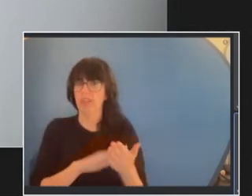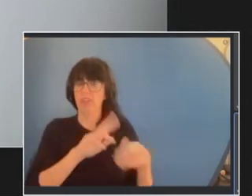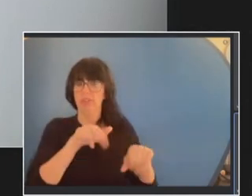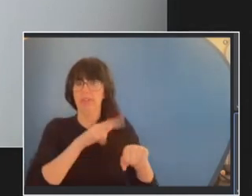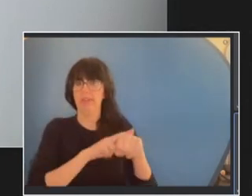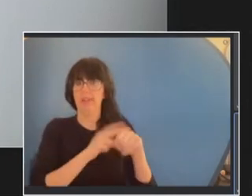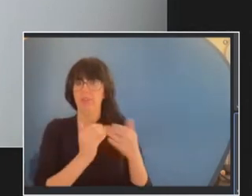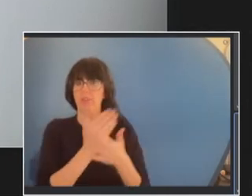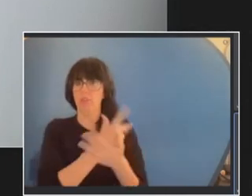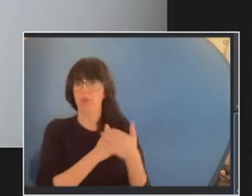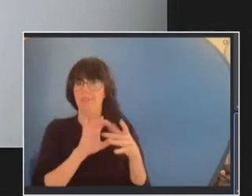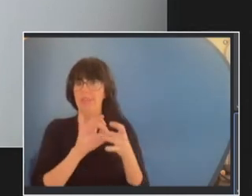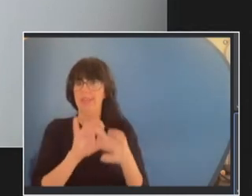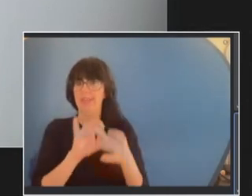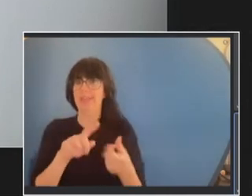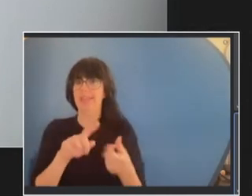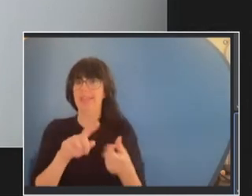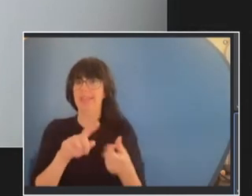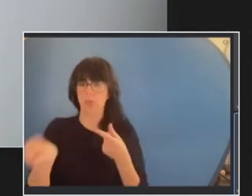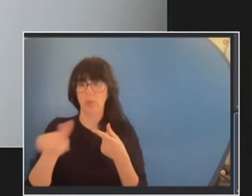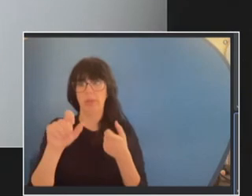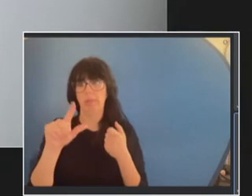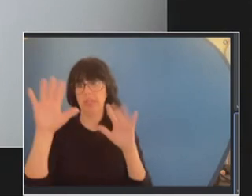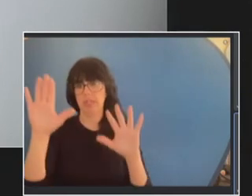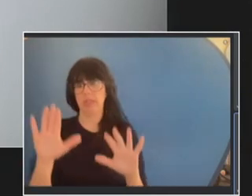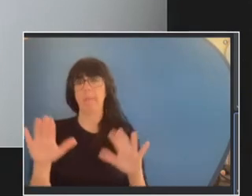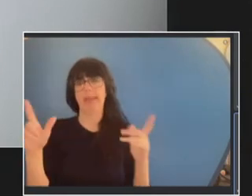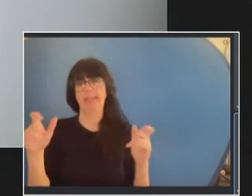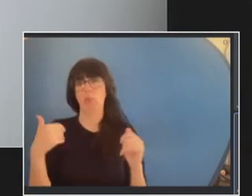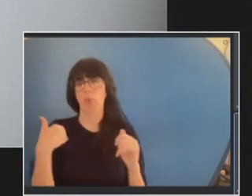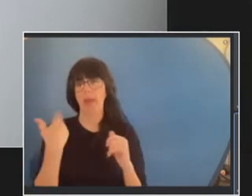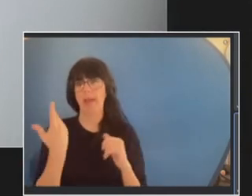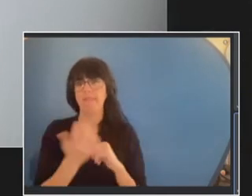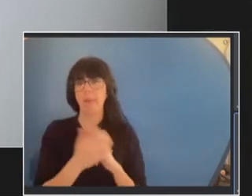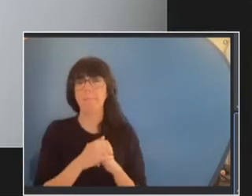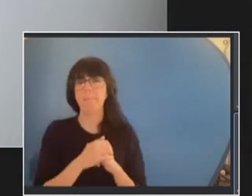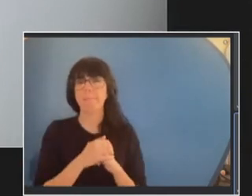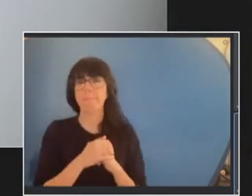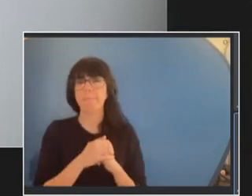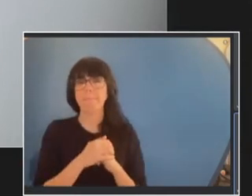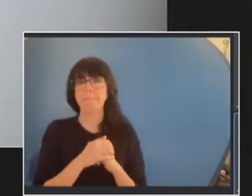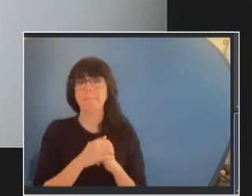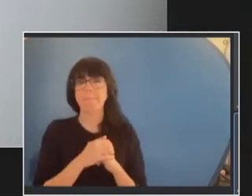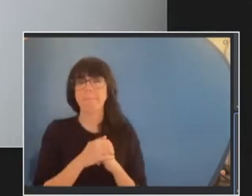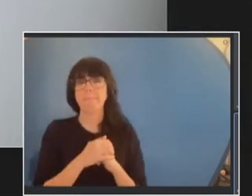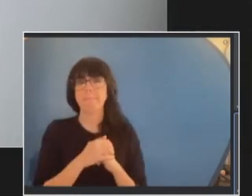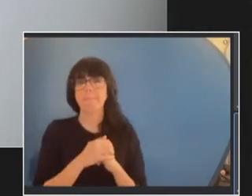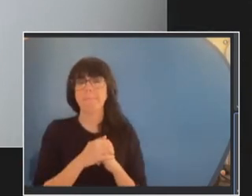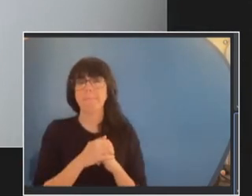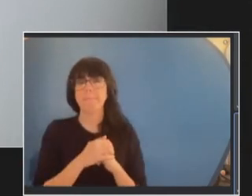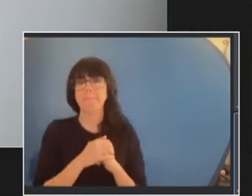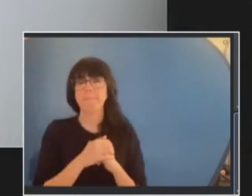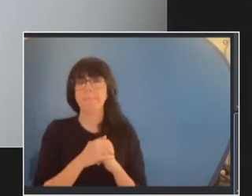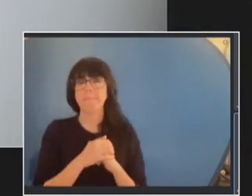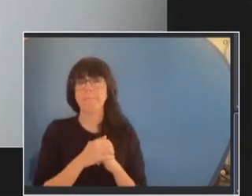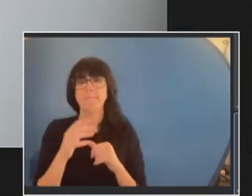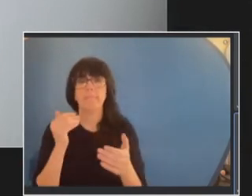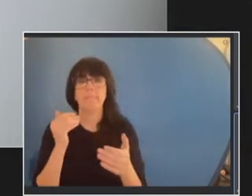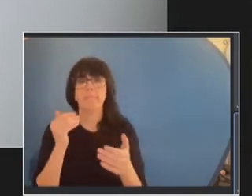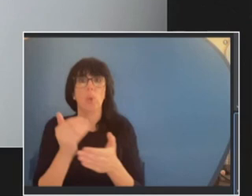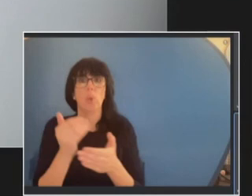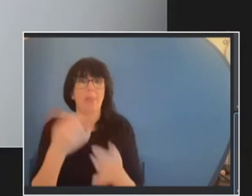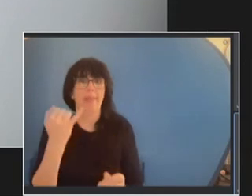him, which is, it's just amazing, the records we have. So we are getting close to the end of our program,